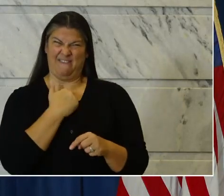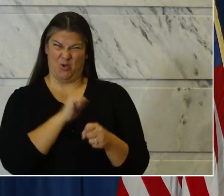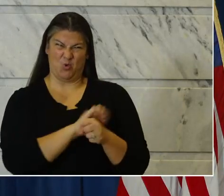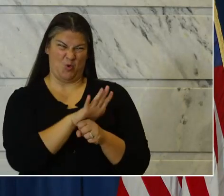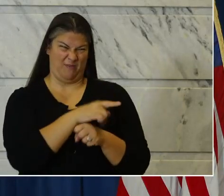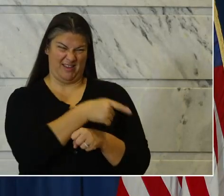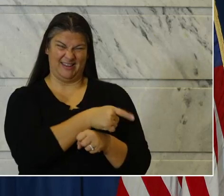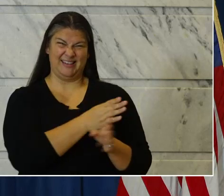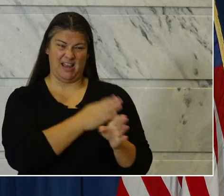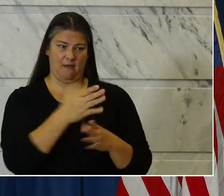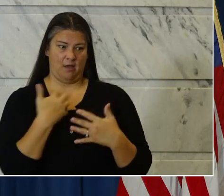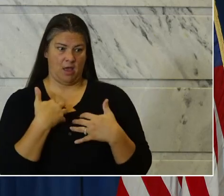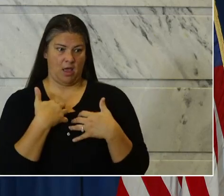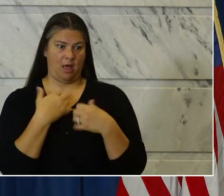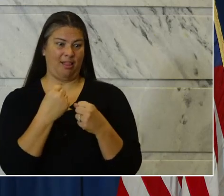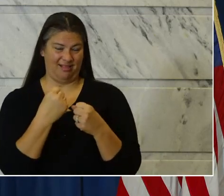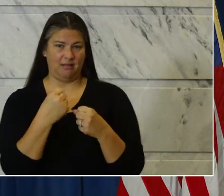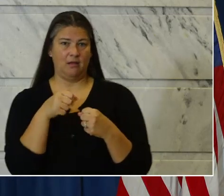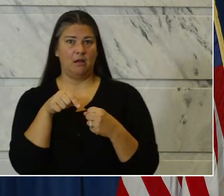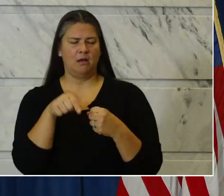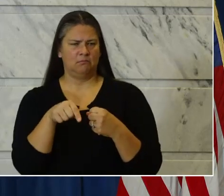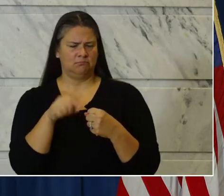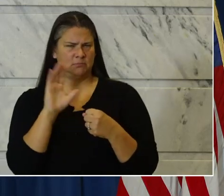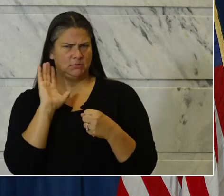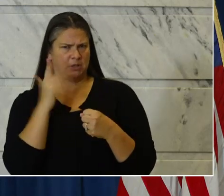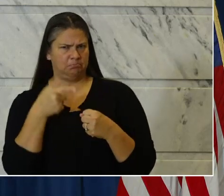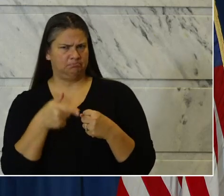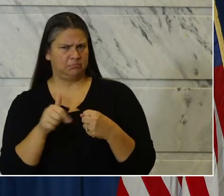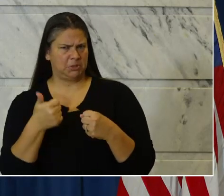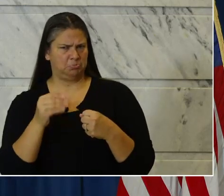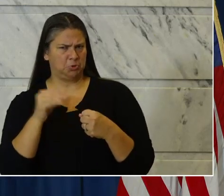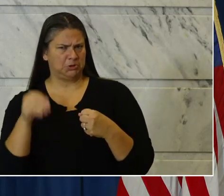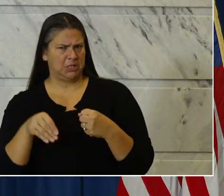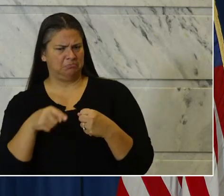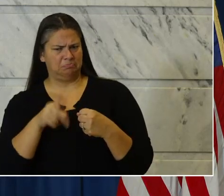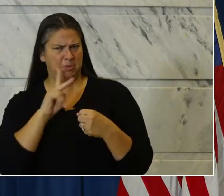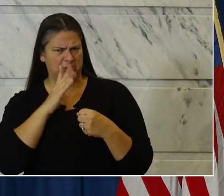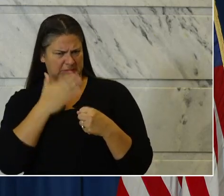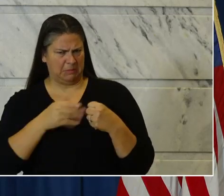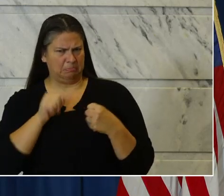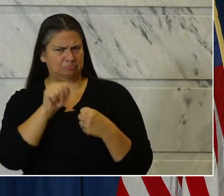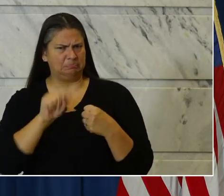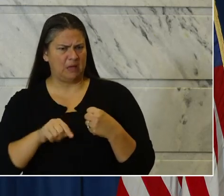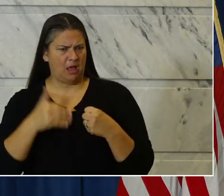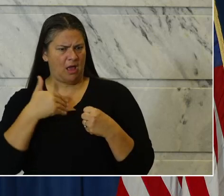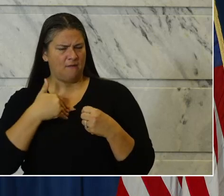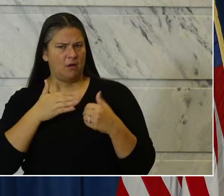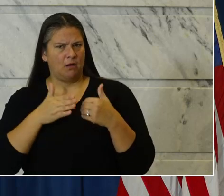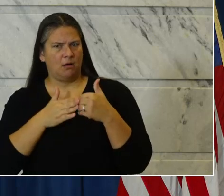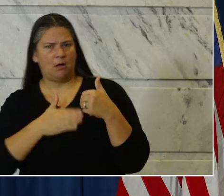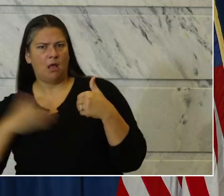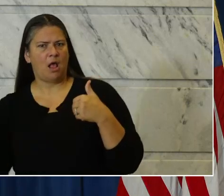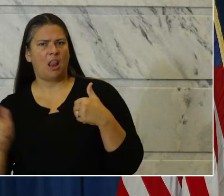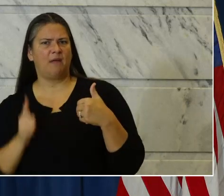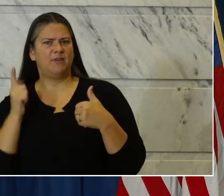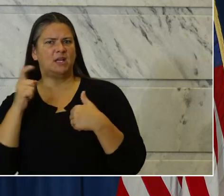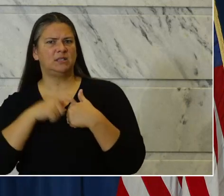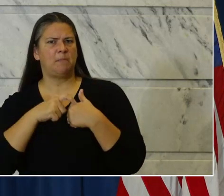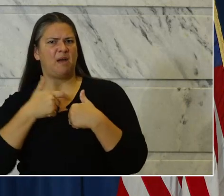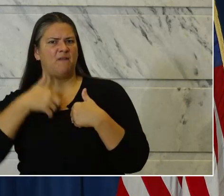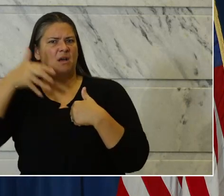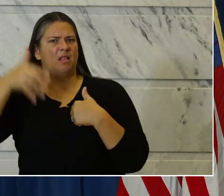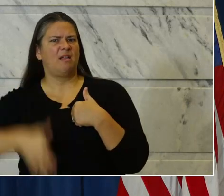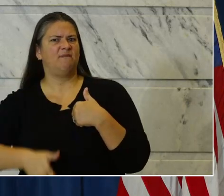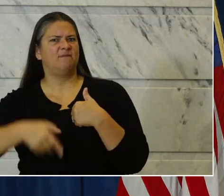persistent shortness of breath, all sorts of sort of nondescript or difficult to fully quantify symptoms, but it is very